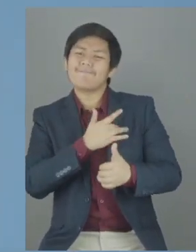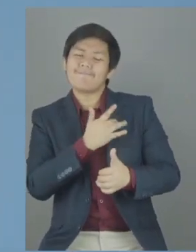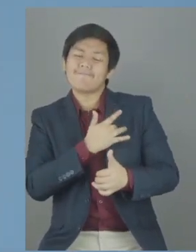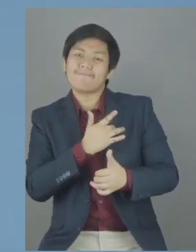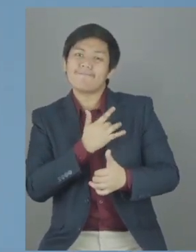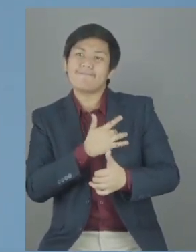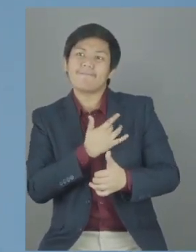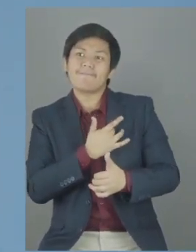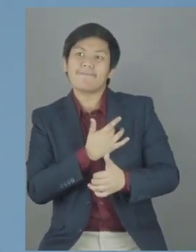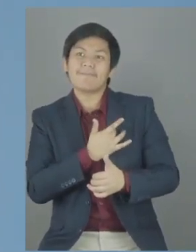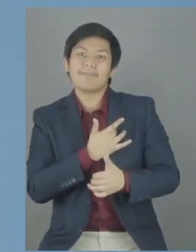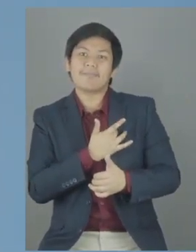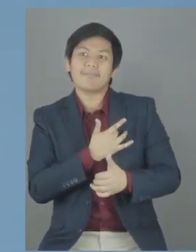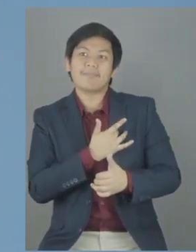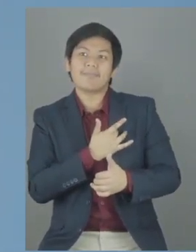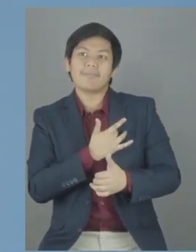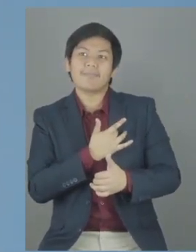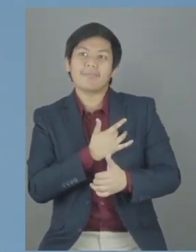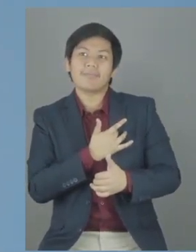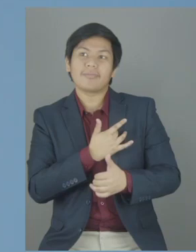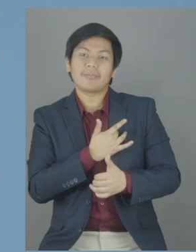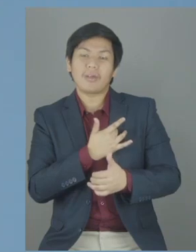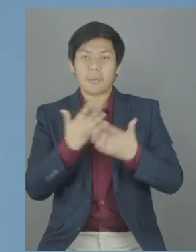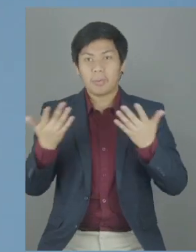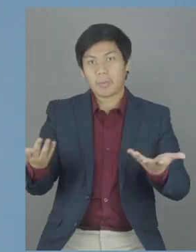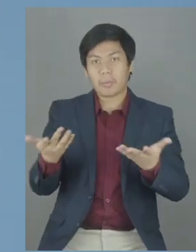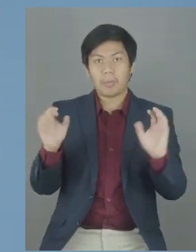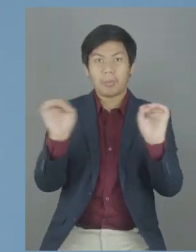like to be homeless,